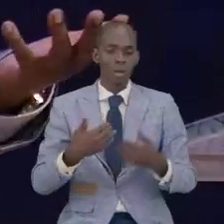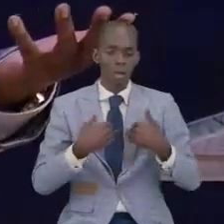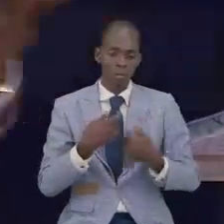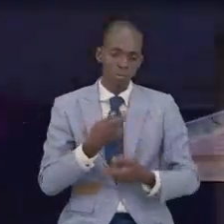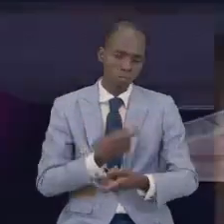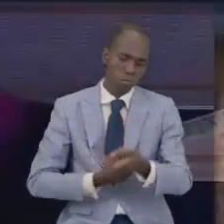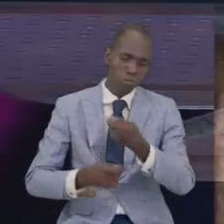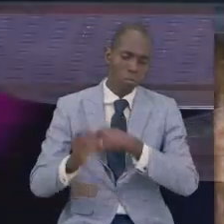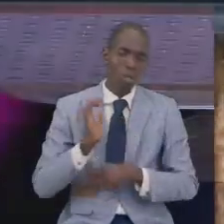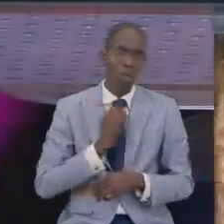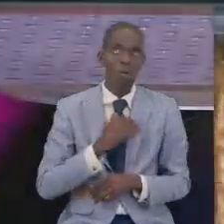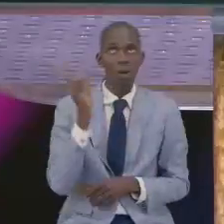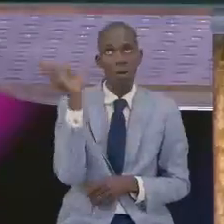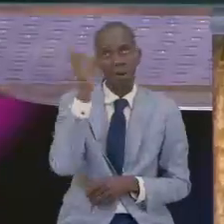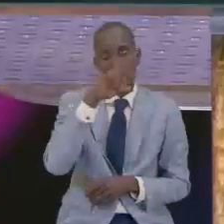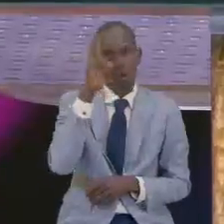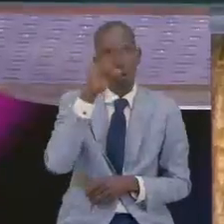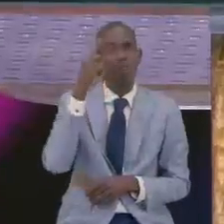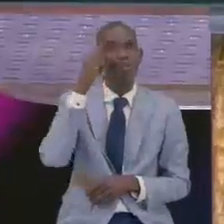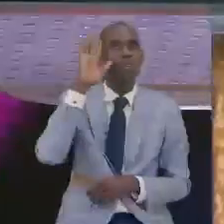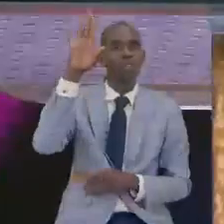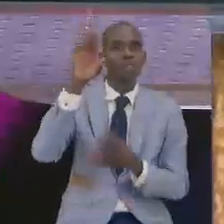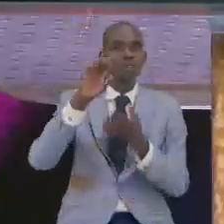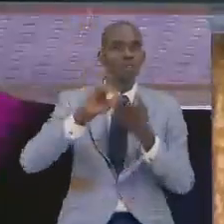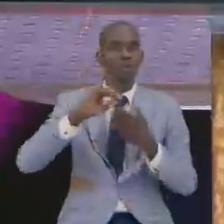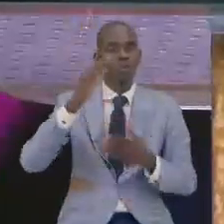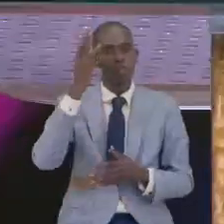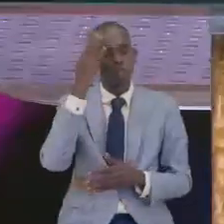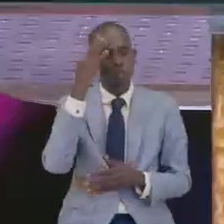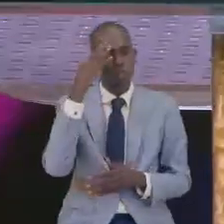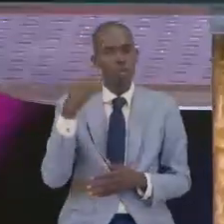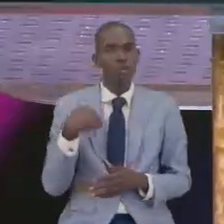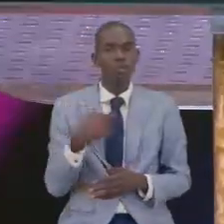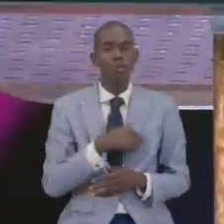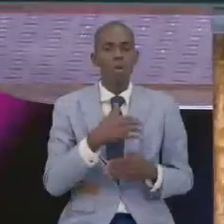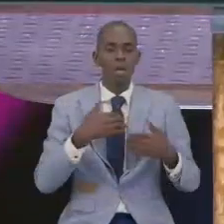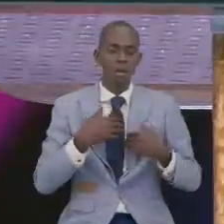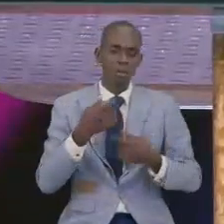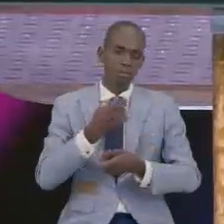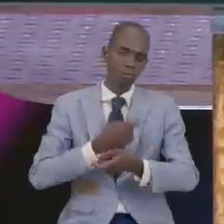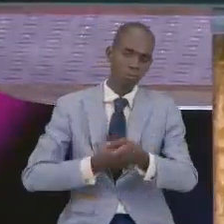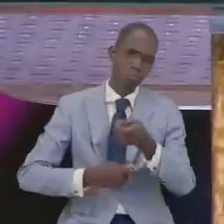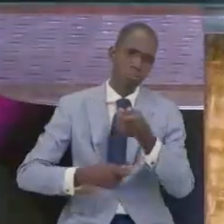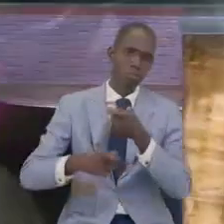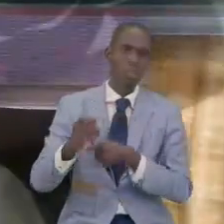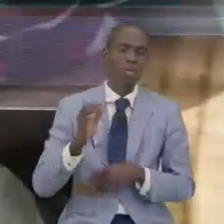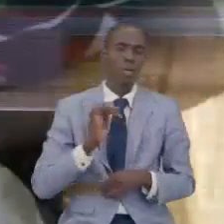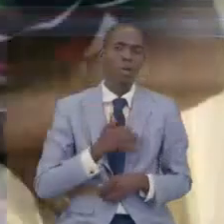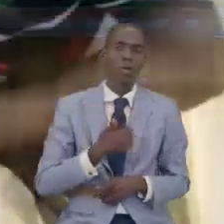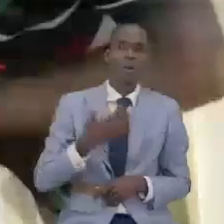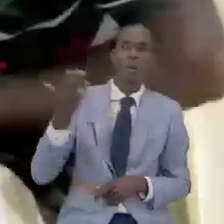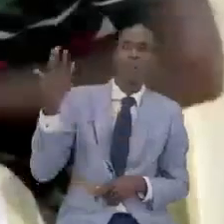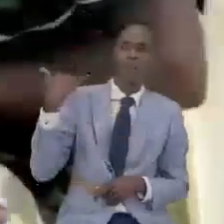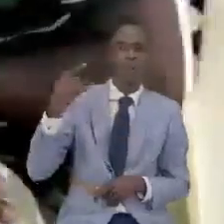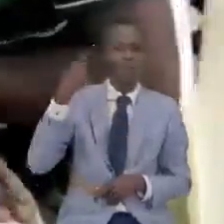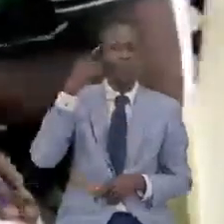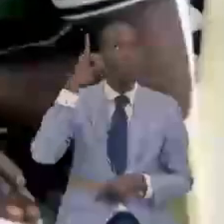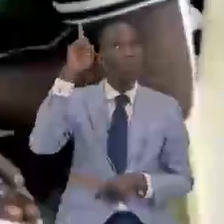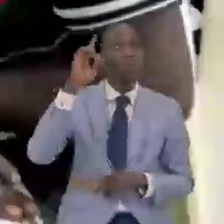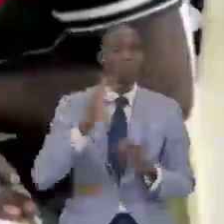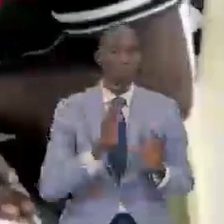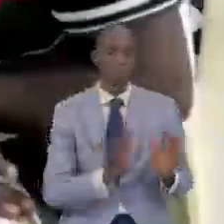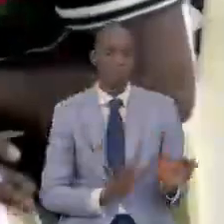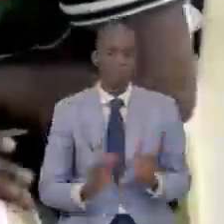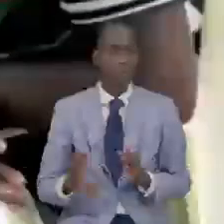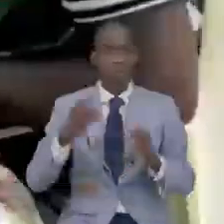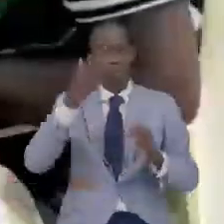have exchanged our past for His propitiation. And because He's done that for